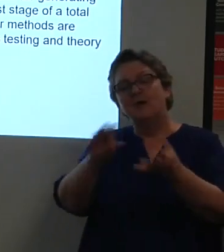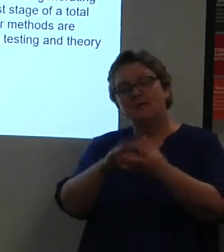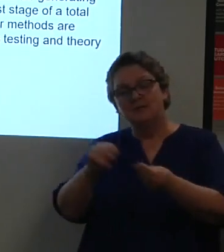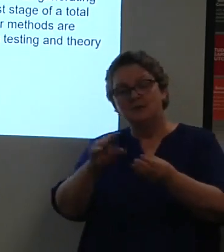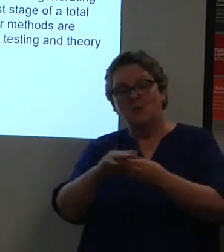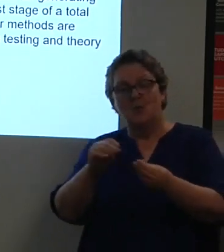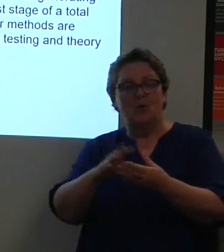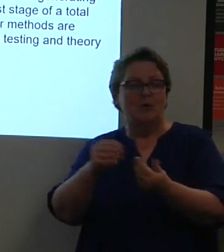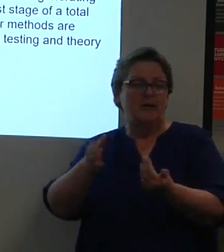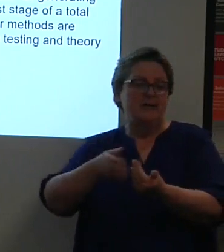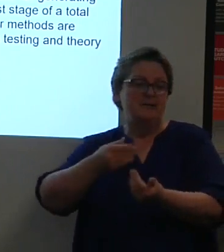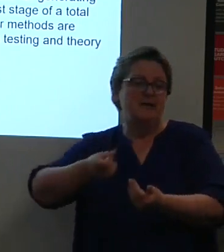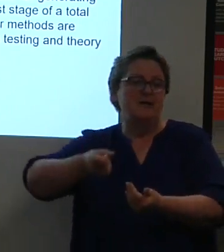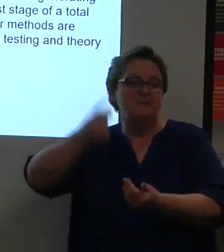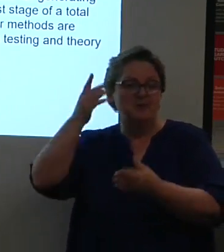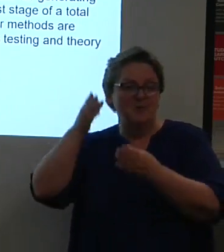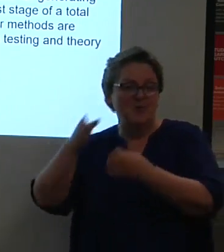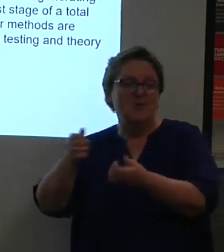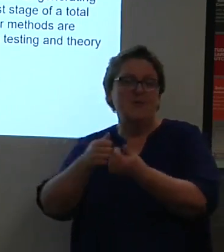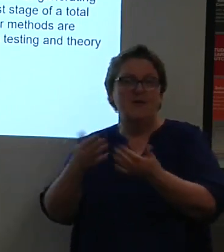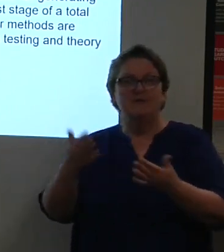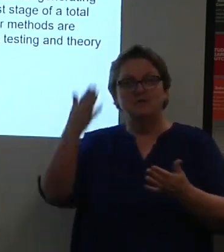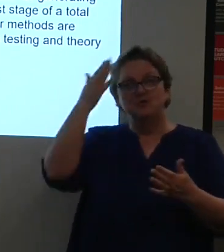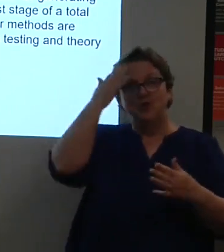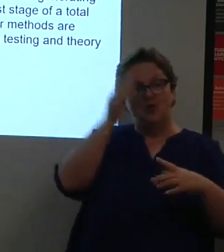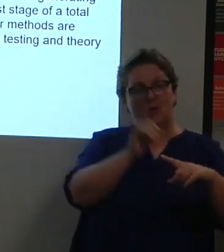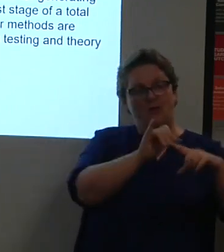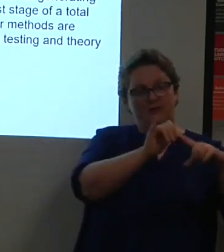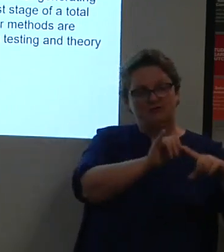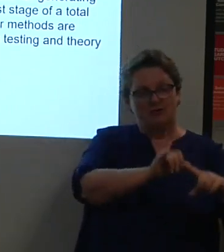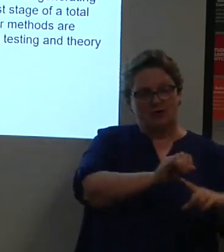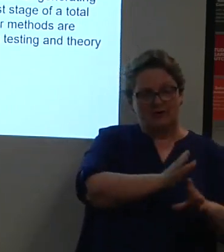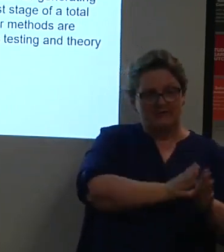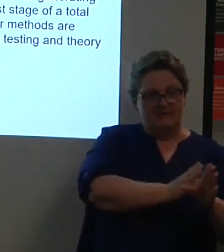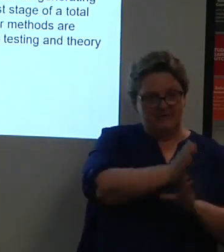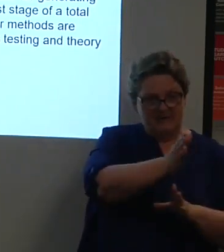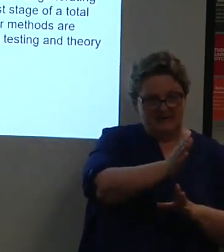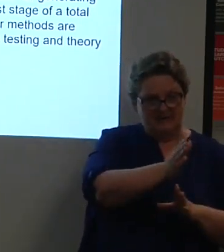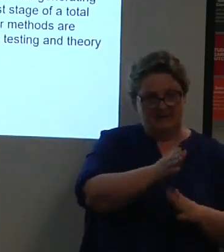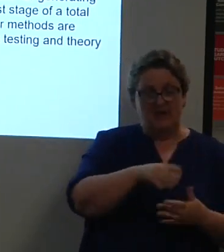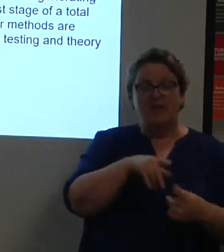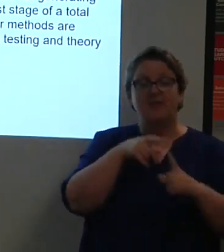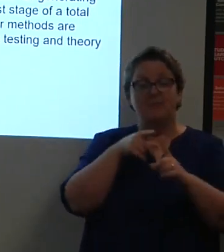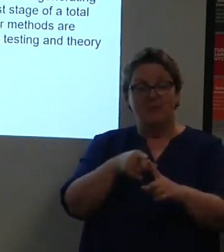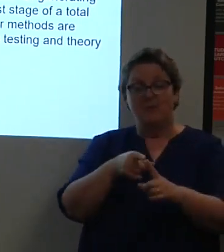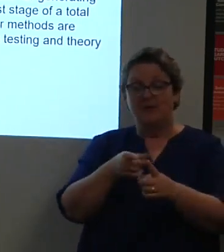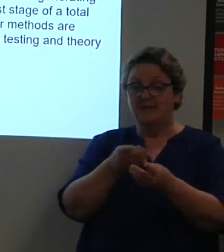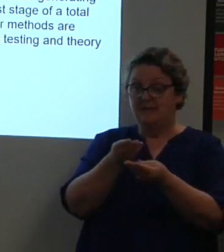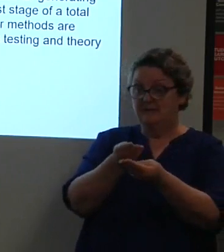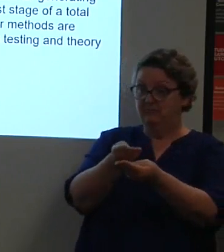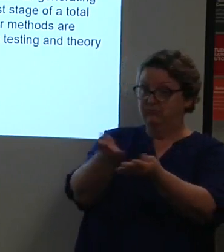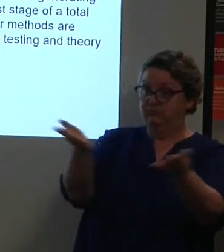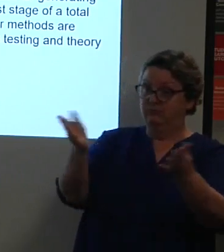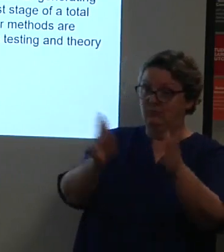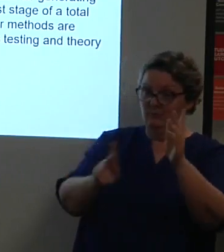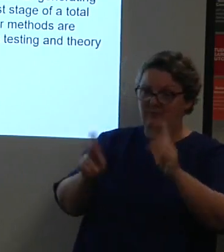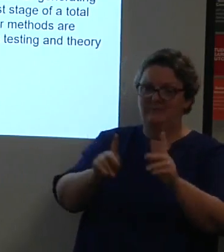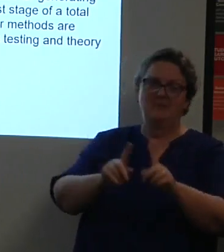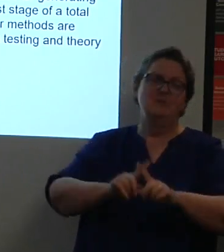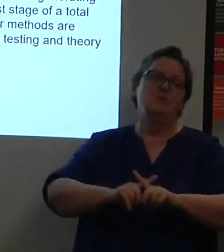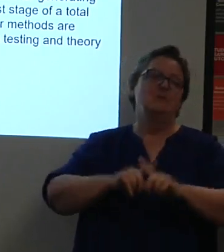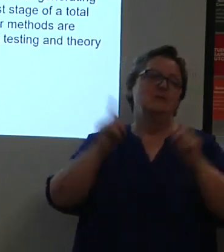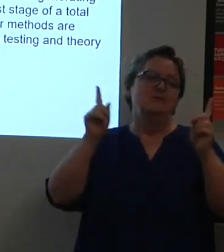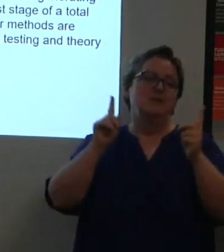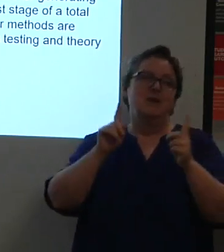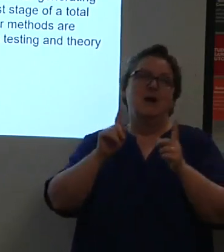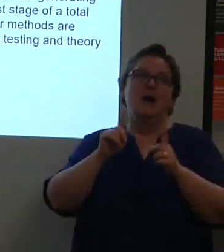be fluent in all the jargon of the field, right? The whole point is to be able to do this with other people. And so it's a very different kind of writing and